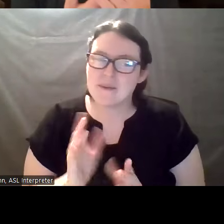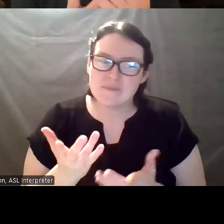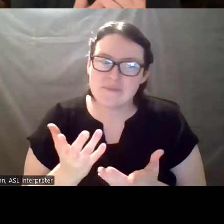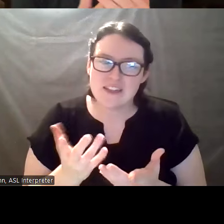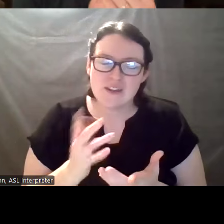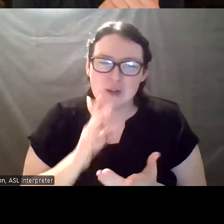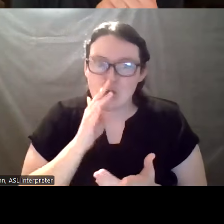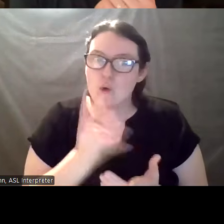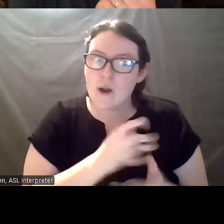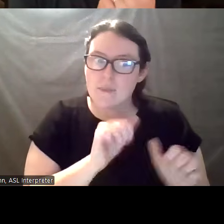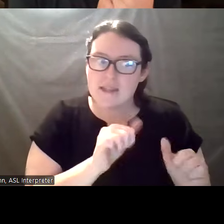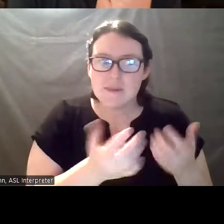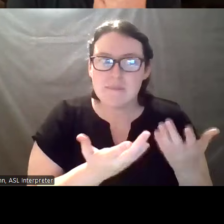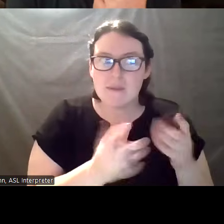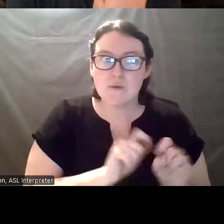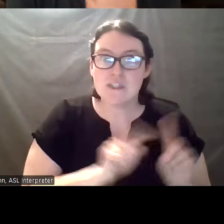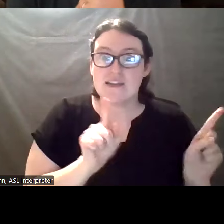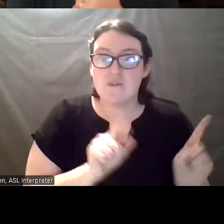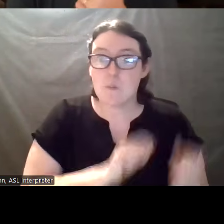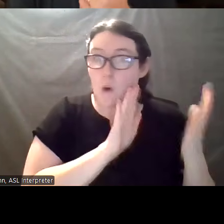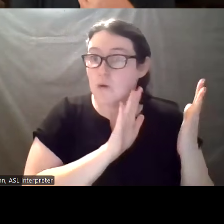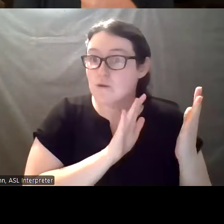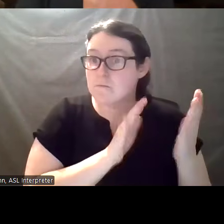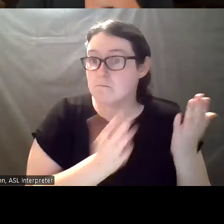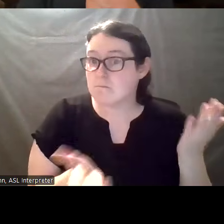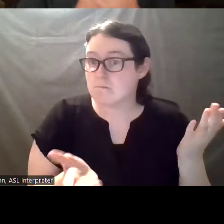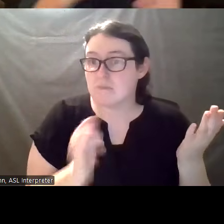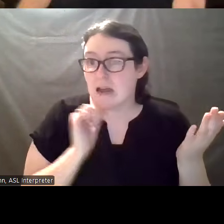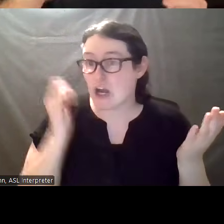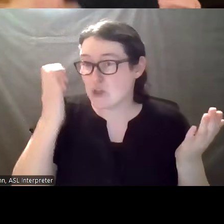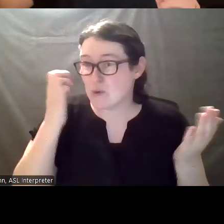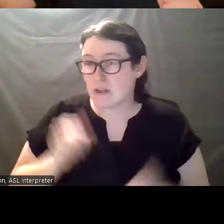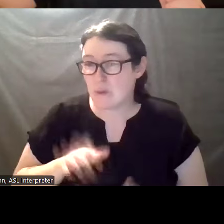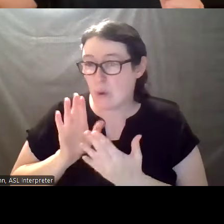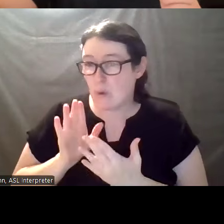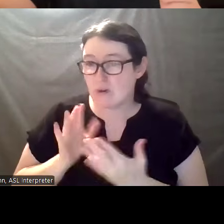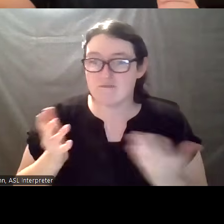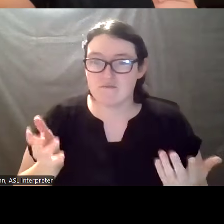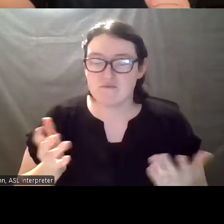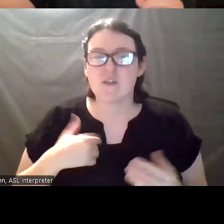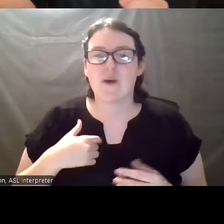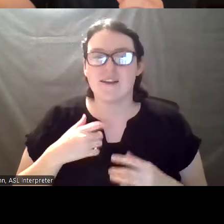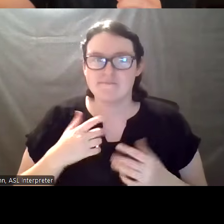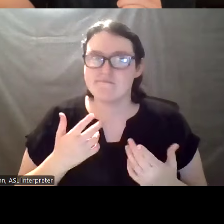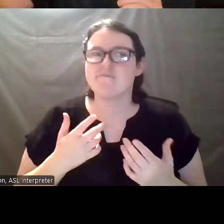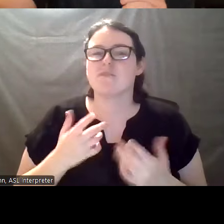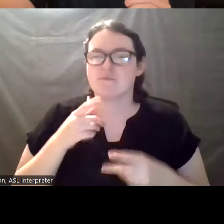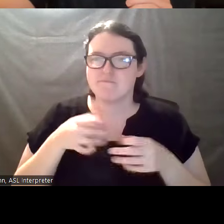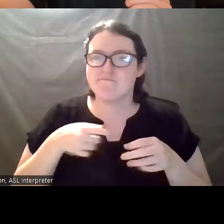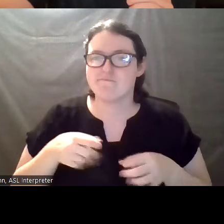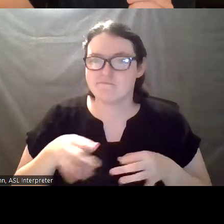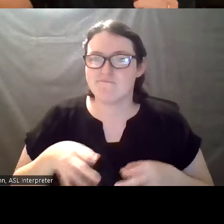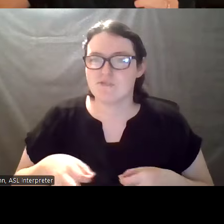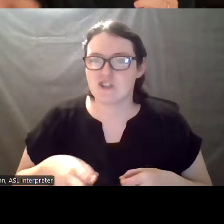how it might have been very different from our own. So I spend a good bit of time on this terminological trap and then